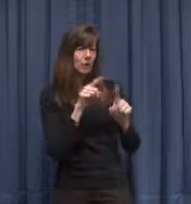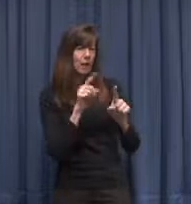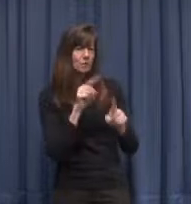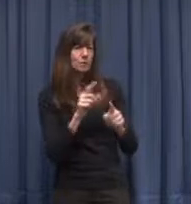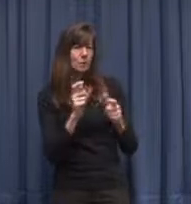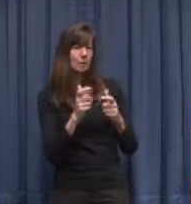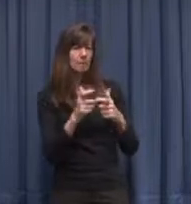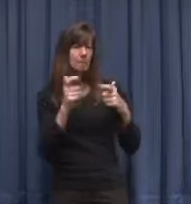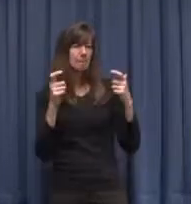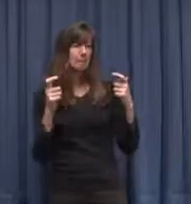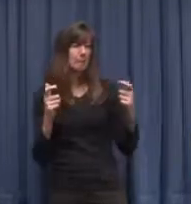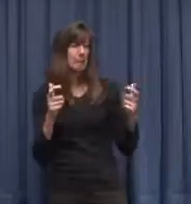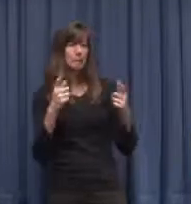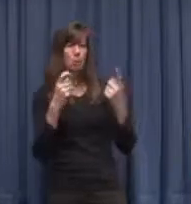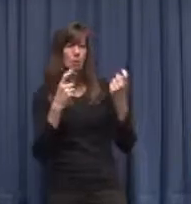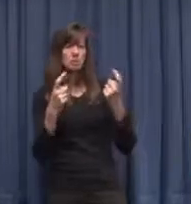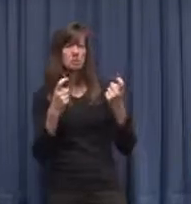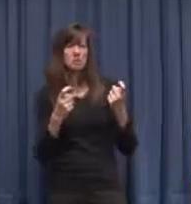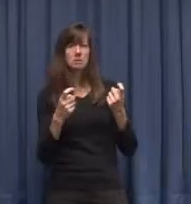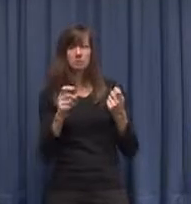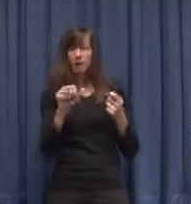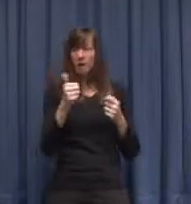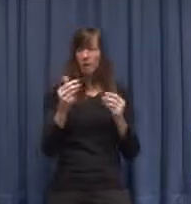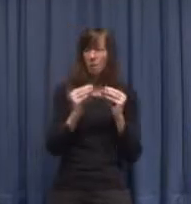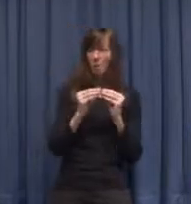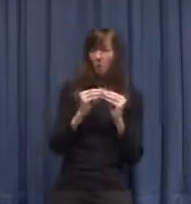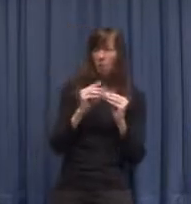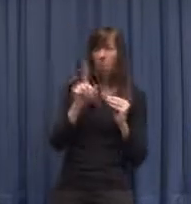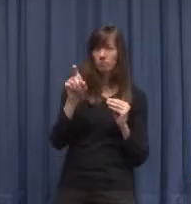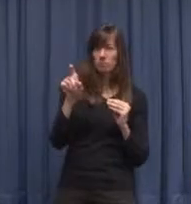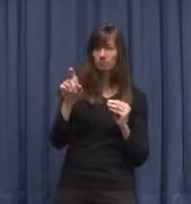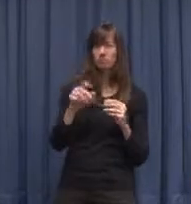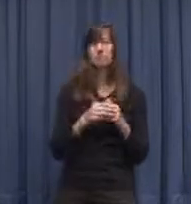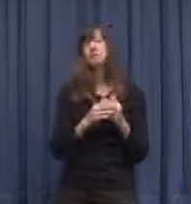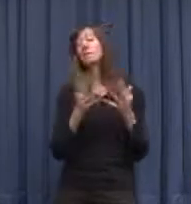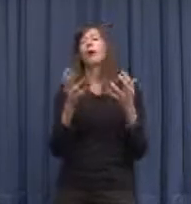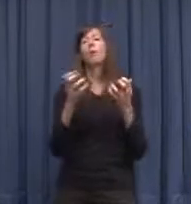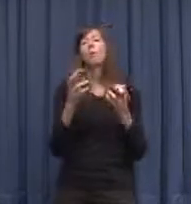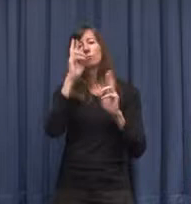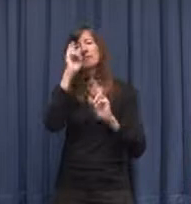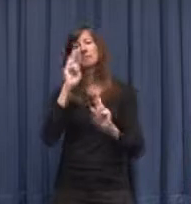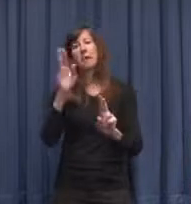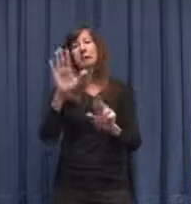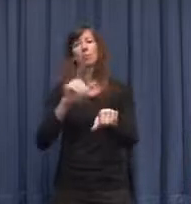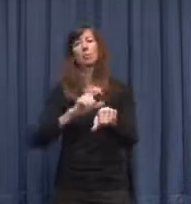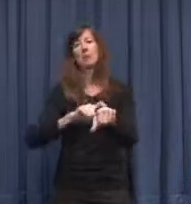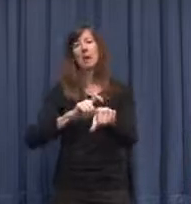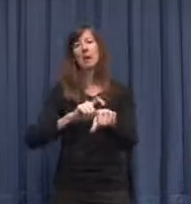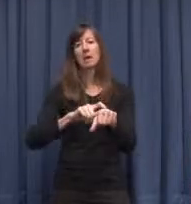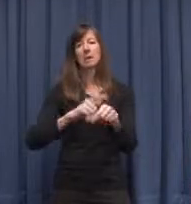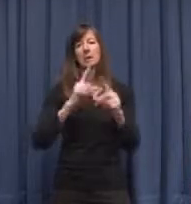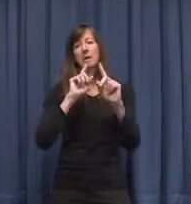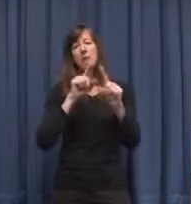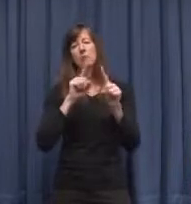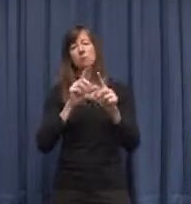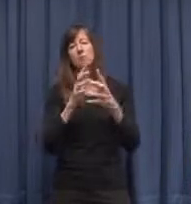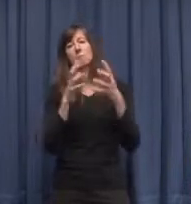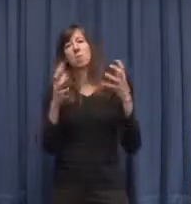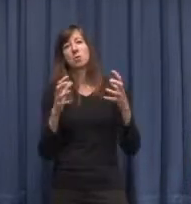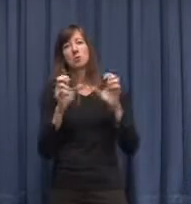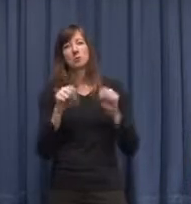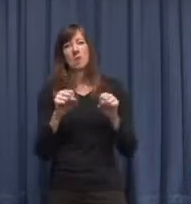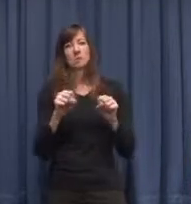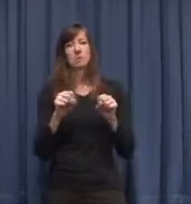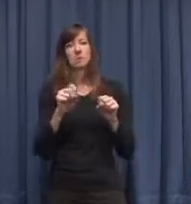topics? I know I want to try to keep, be respectful of everybody's time, at least get to as many questions as we could. So